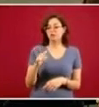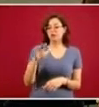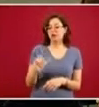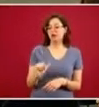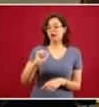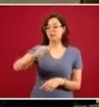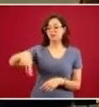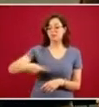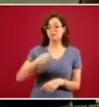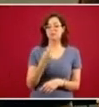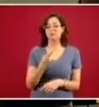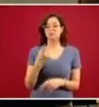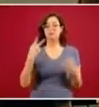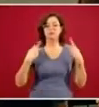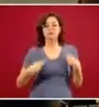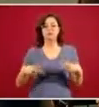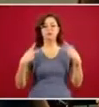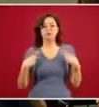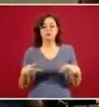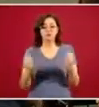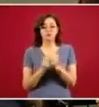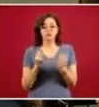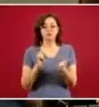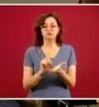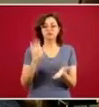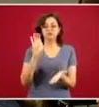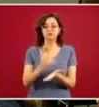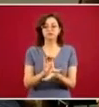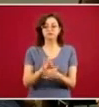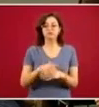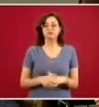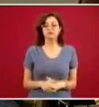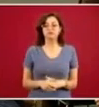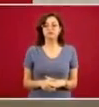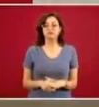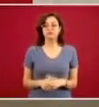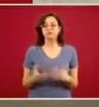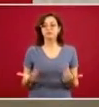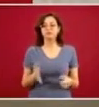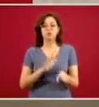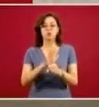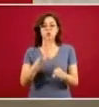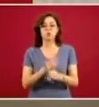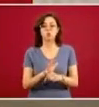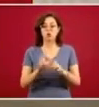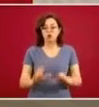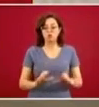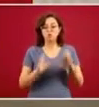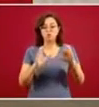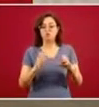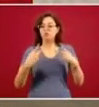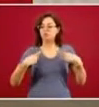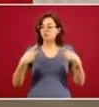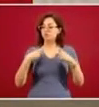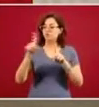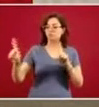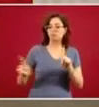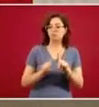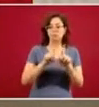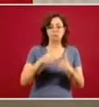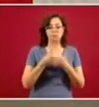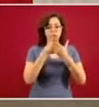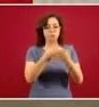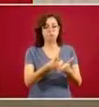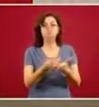question section. Yesterday we were talking about the disability, the patients that have some sort of disability, and what are the